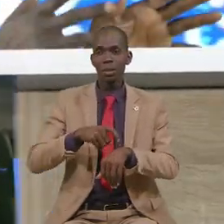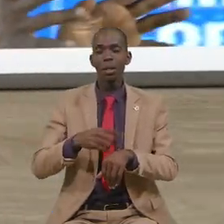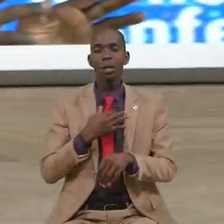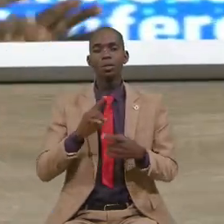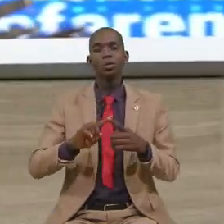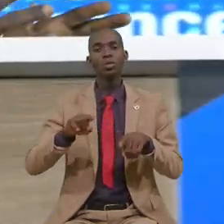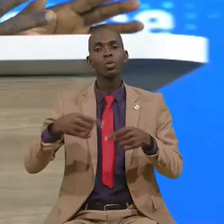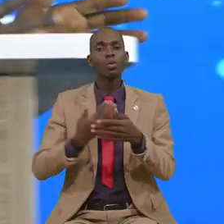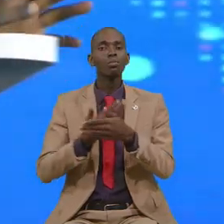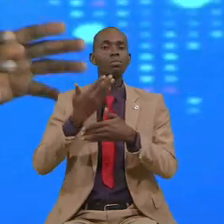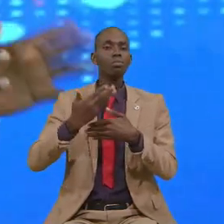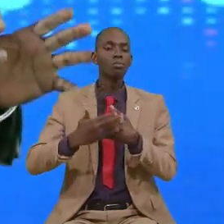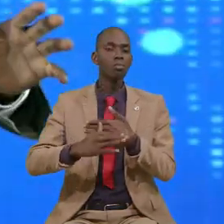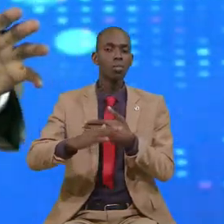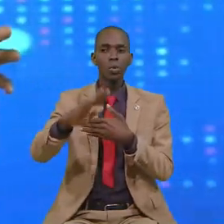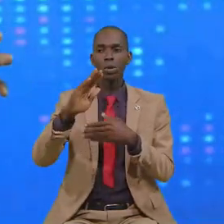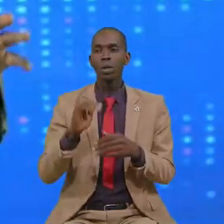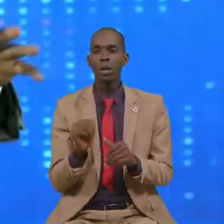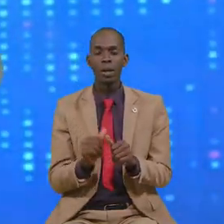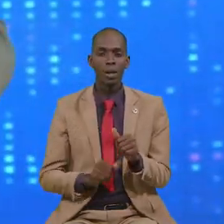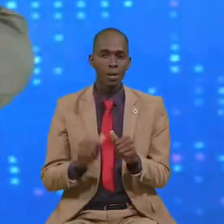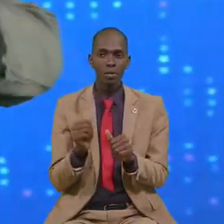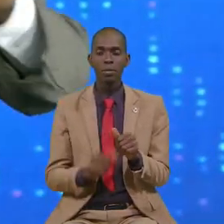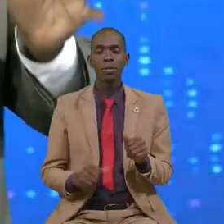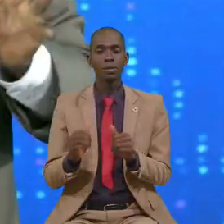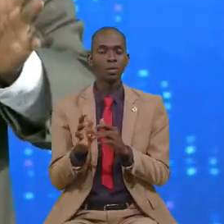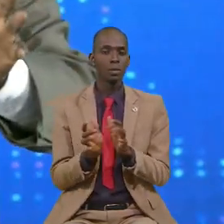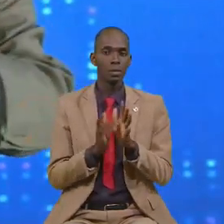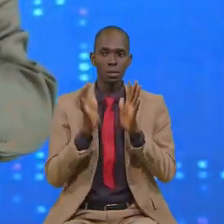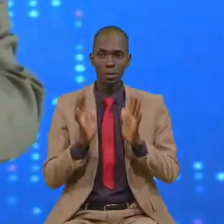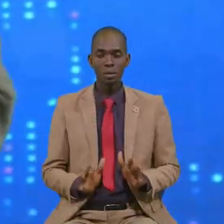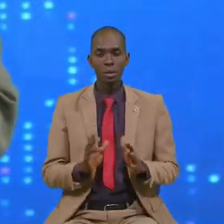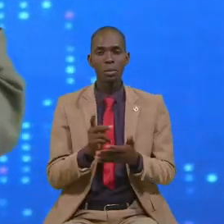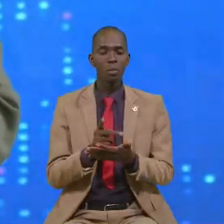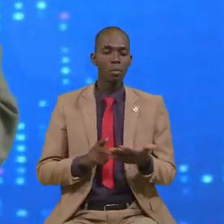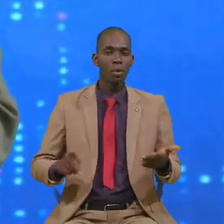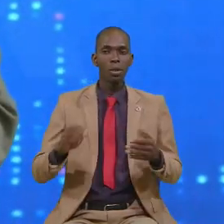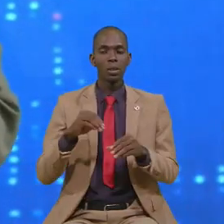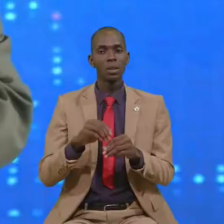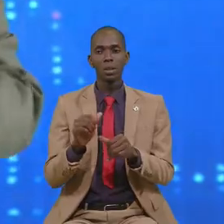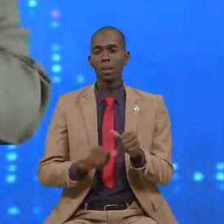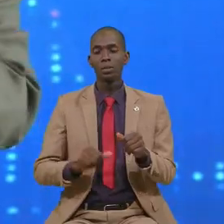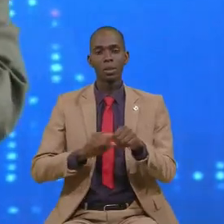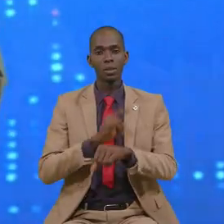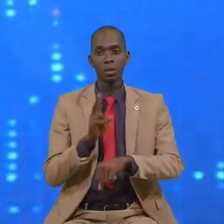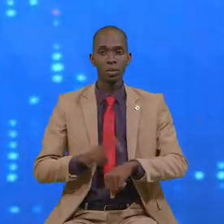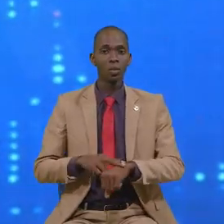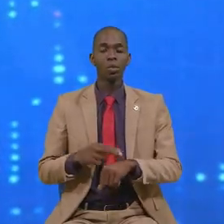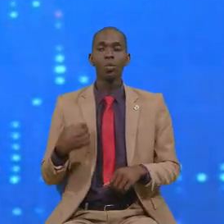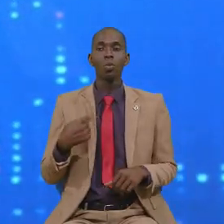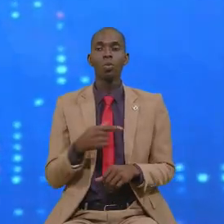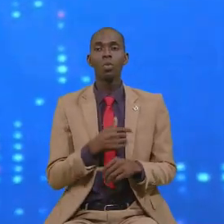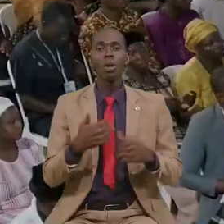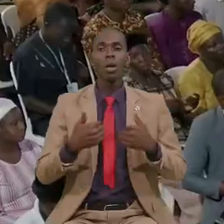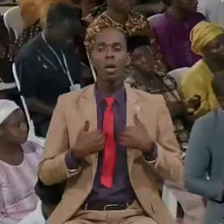every Christian body in every nation will have the